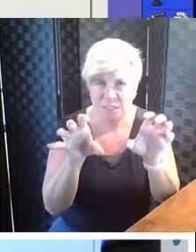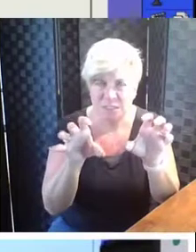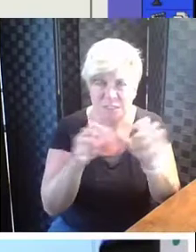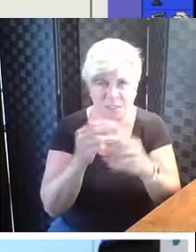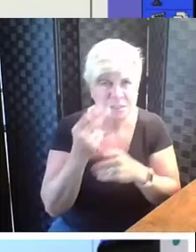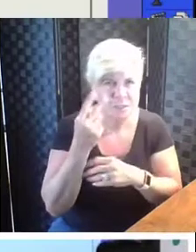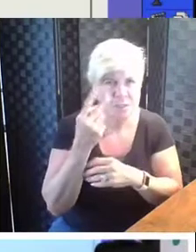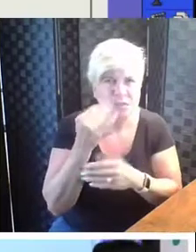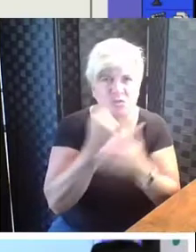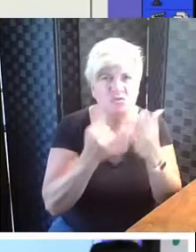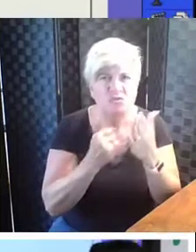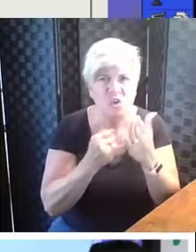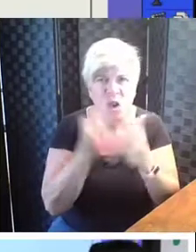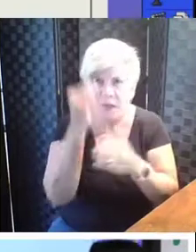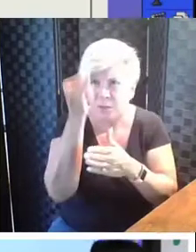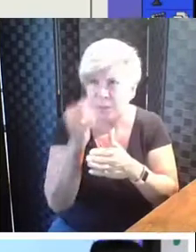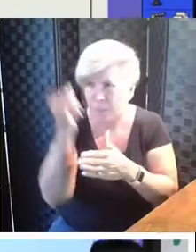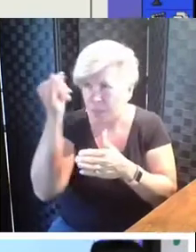Go ahead and draw